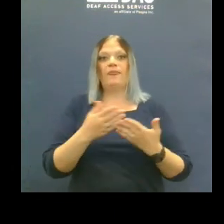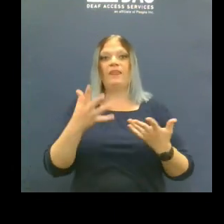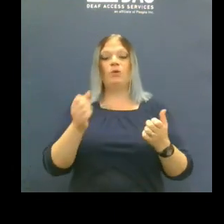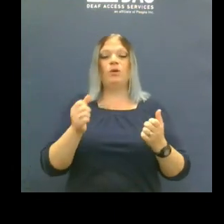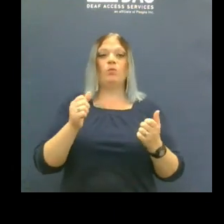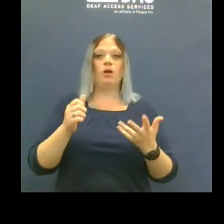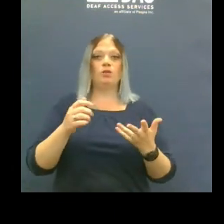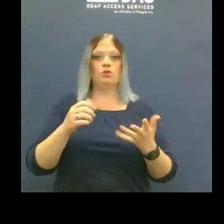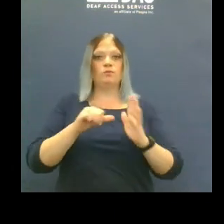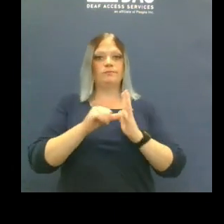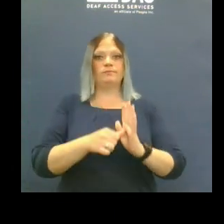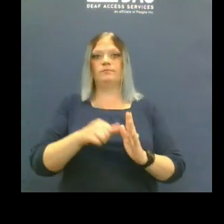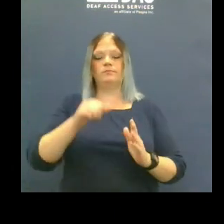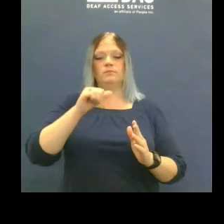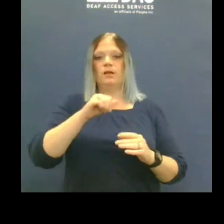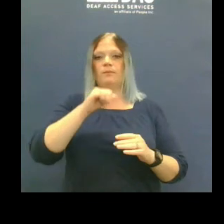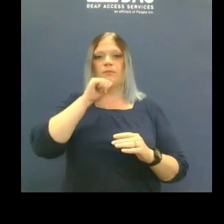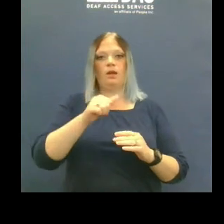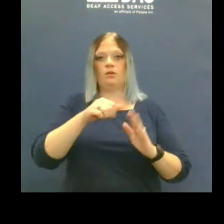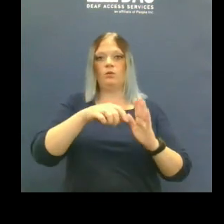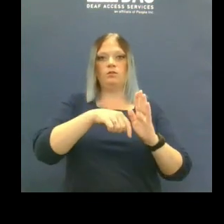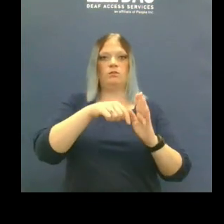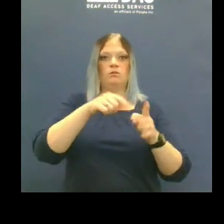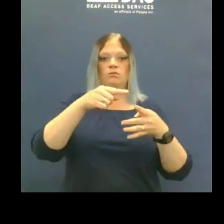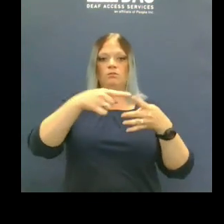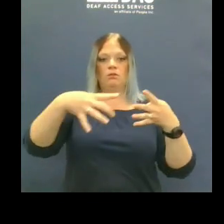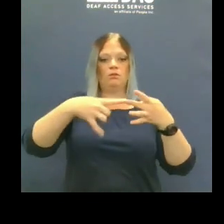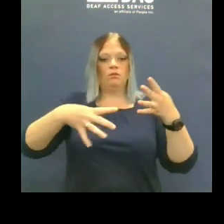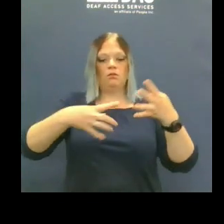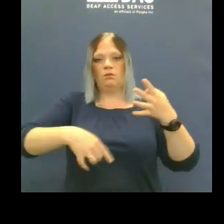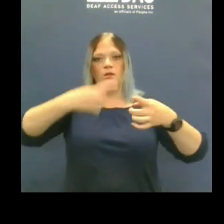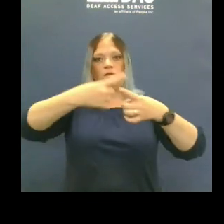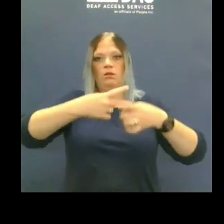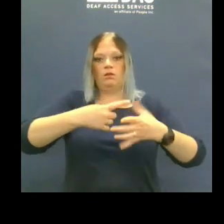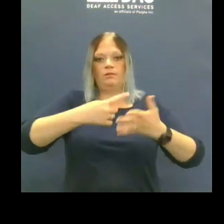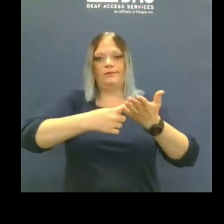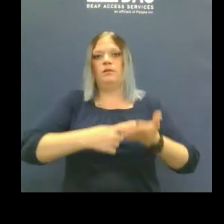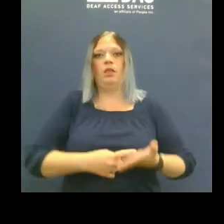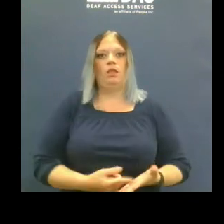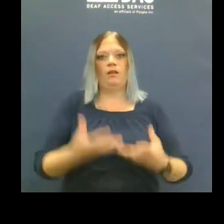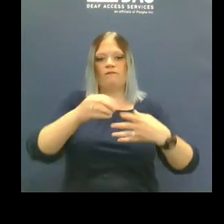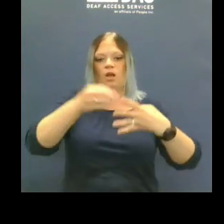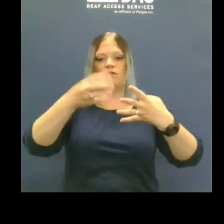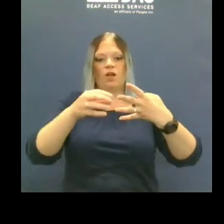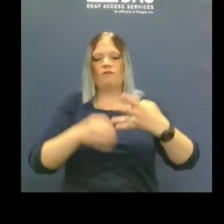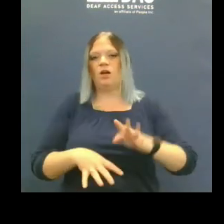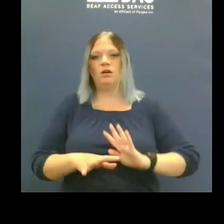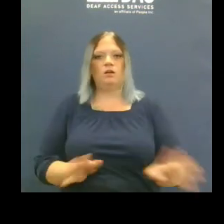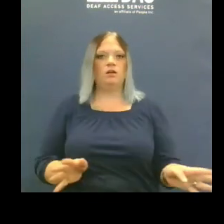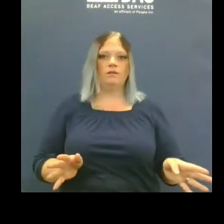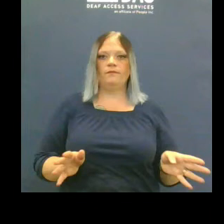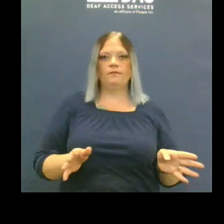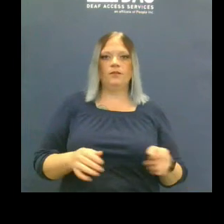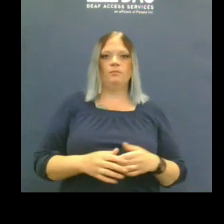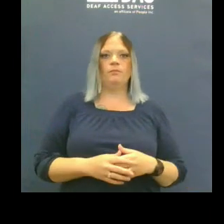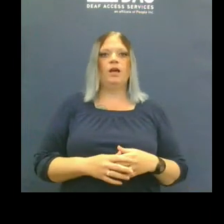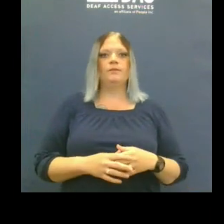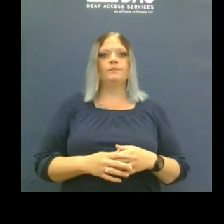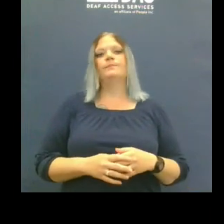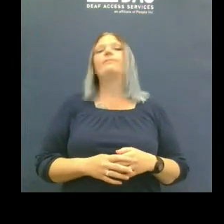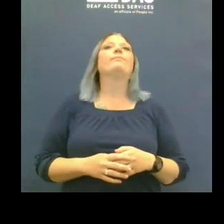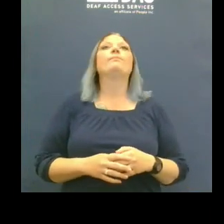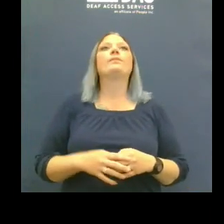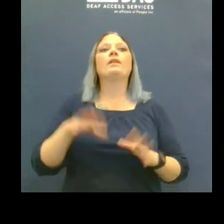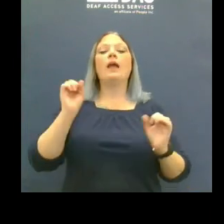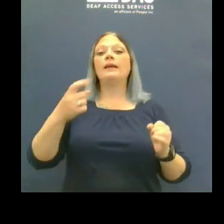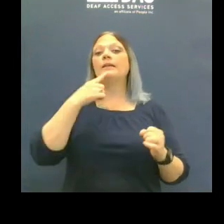to stress here, I'm not going to drill down into each of the phases, what they mean, what our involvement is or isn't with regards to the phases, but I can tell you